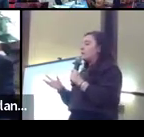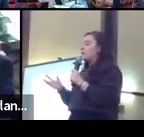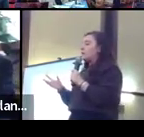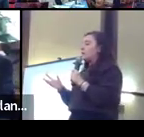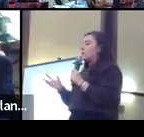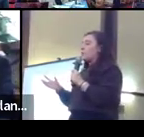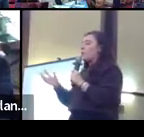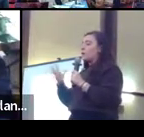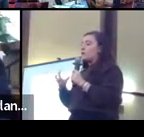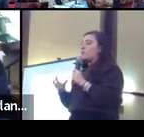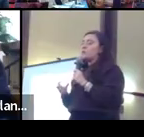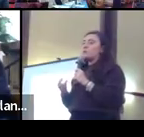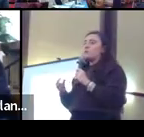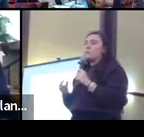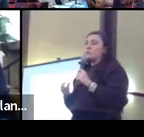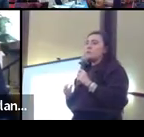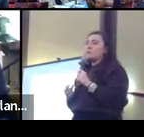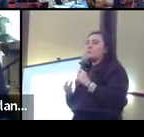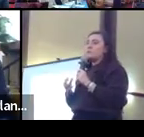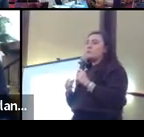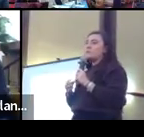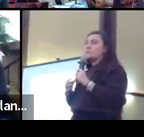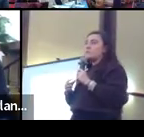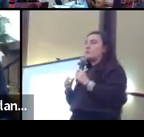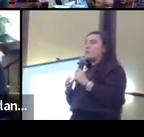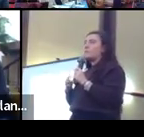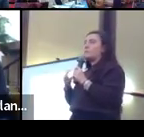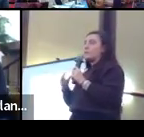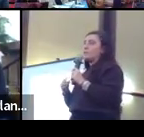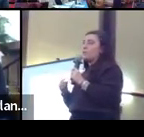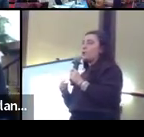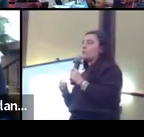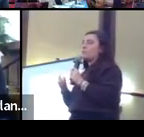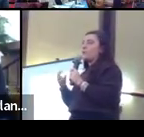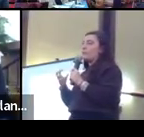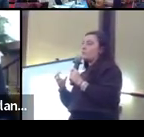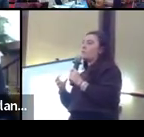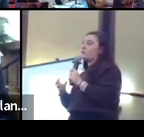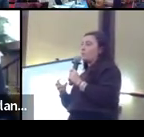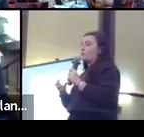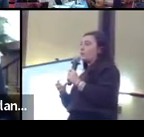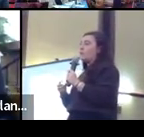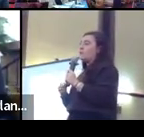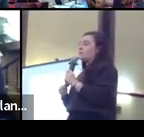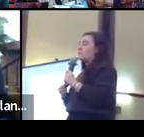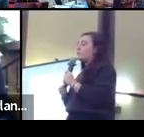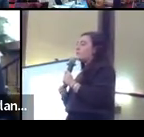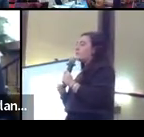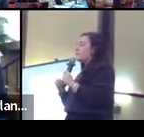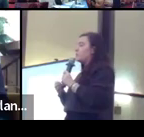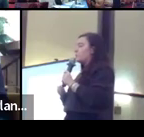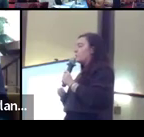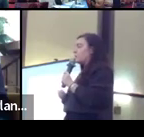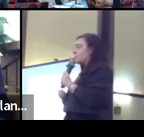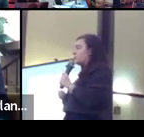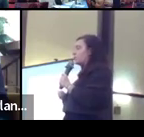really creating a walking network, so that every resident is at least a 10-minute walk from that network, so